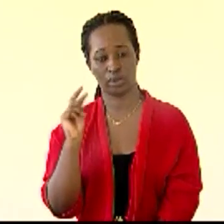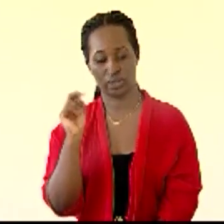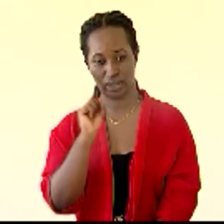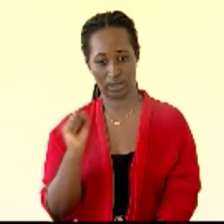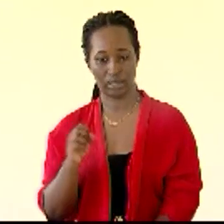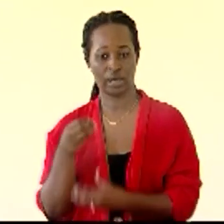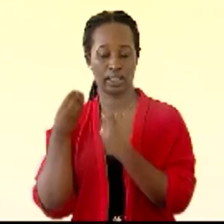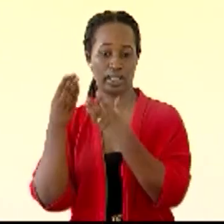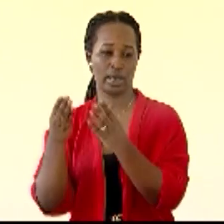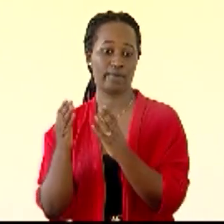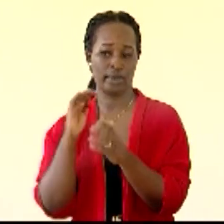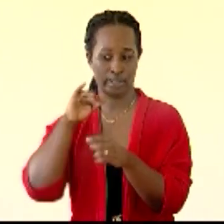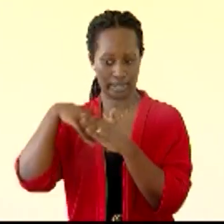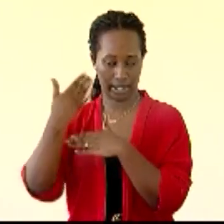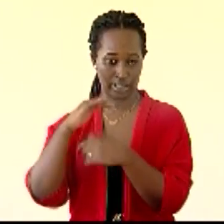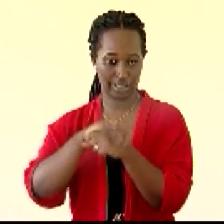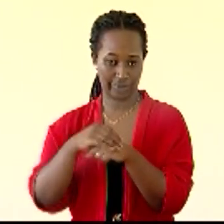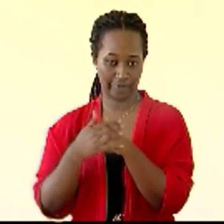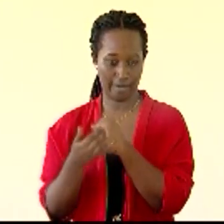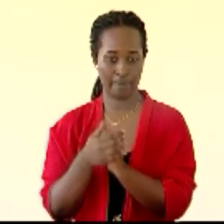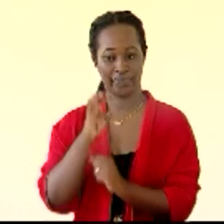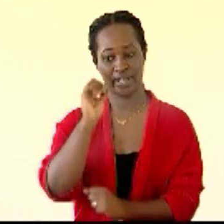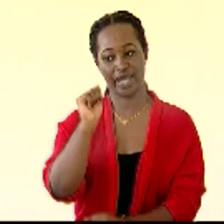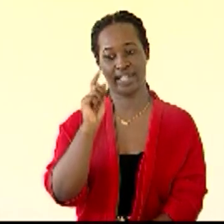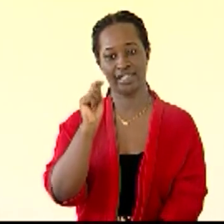as we form ATP, as you can check.